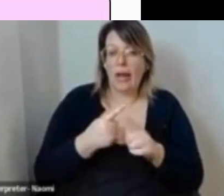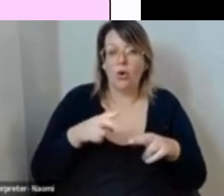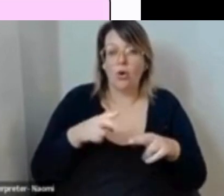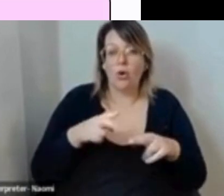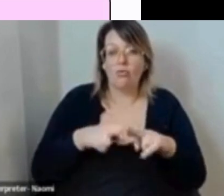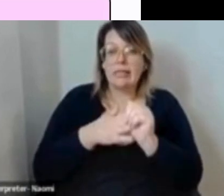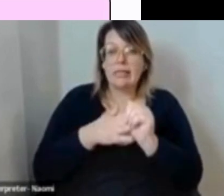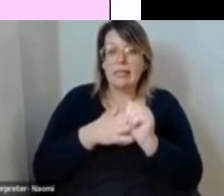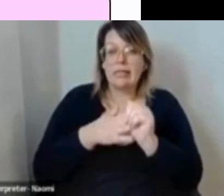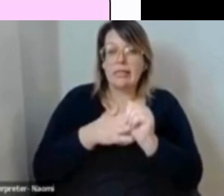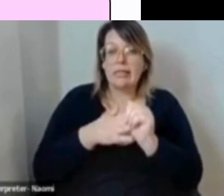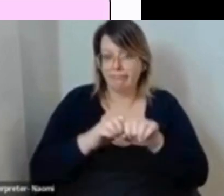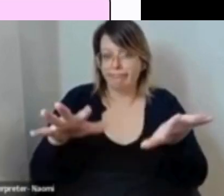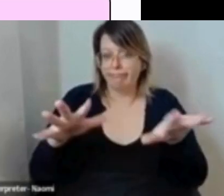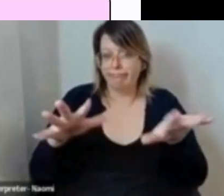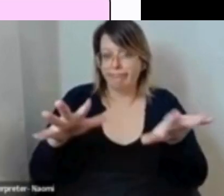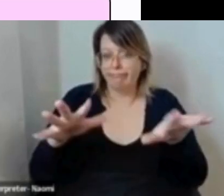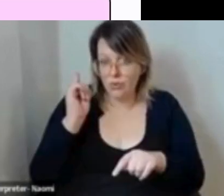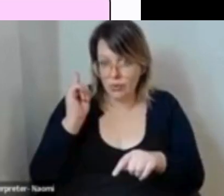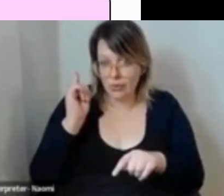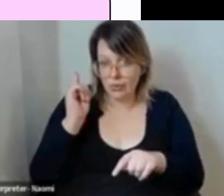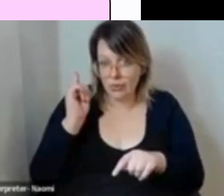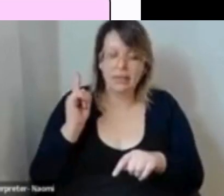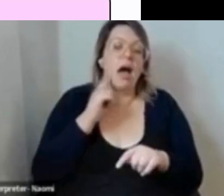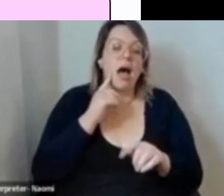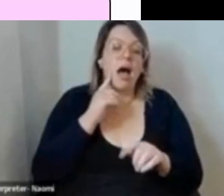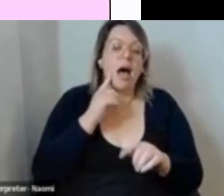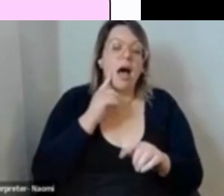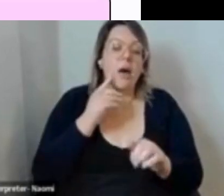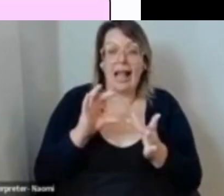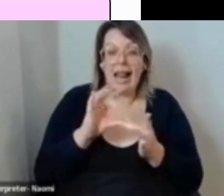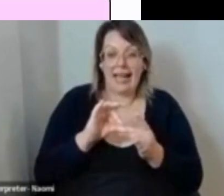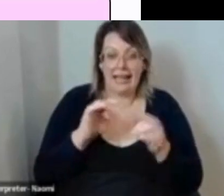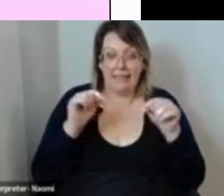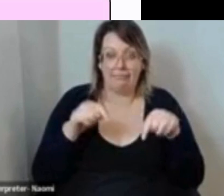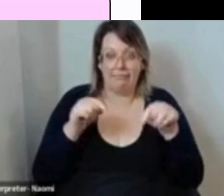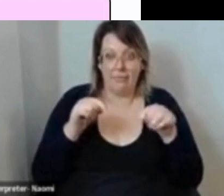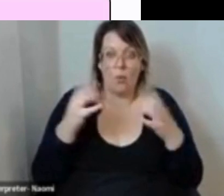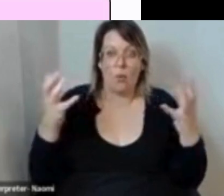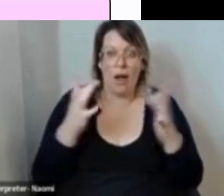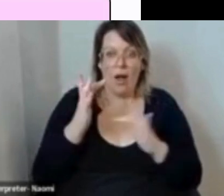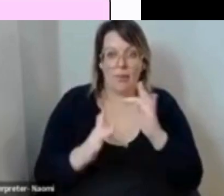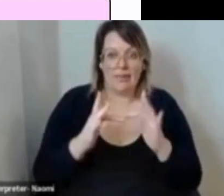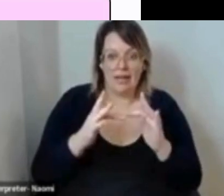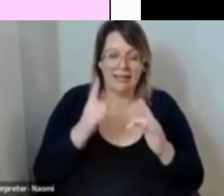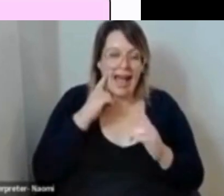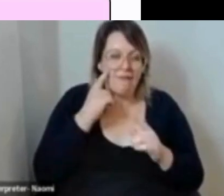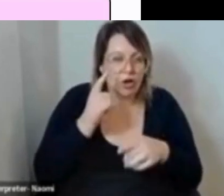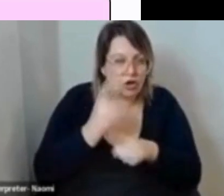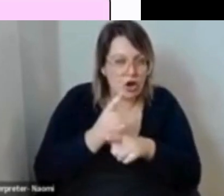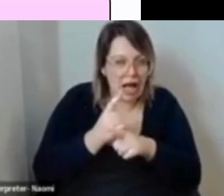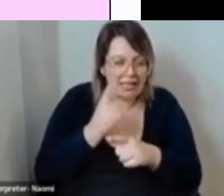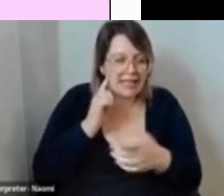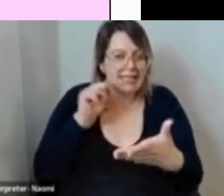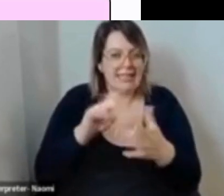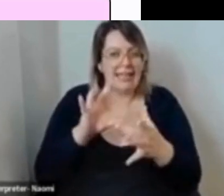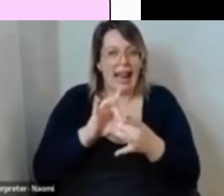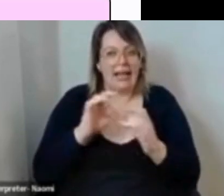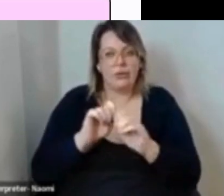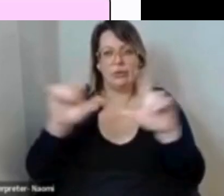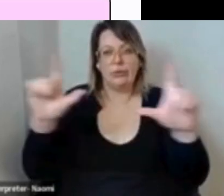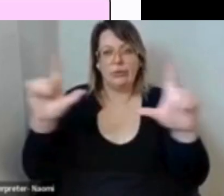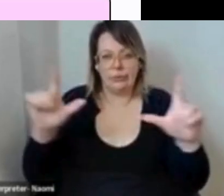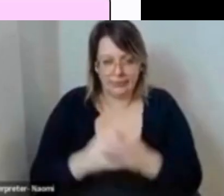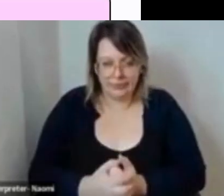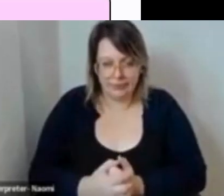you all last week. And we'll pop a link to where that's located on our website in the chat. So I'd like to talk to you all